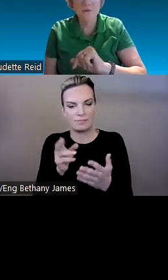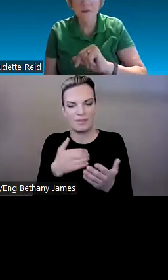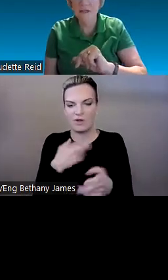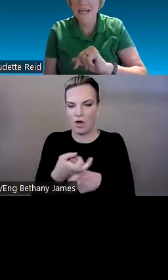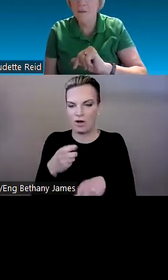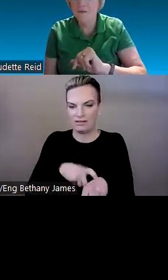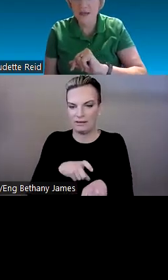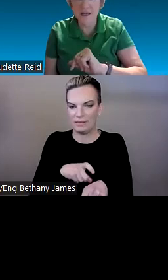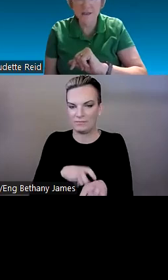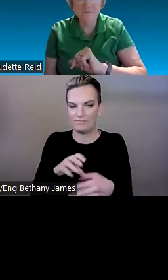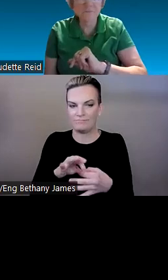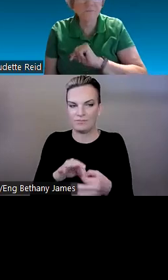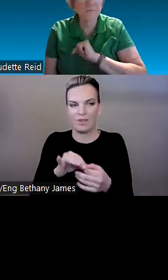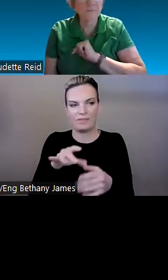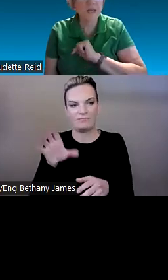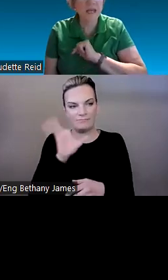some of the name finding.